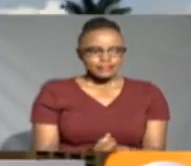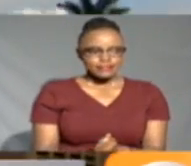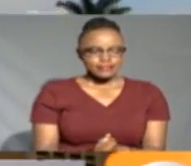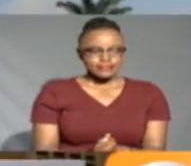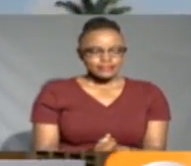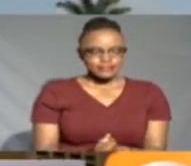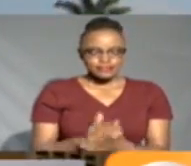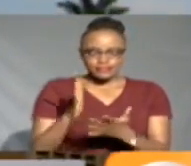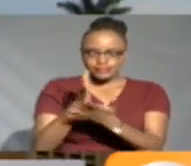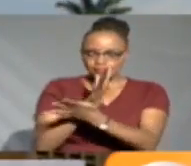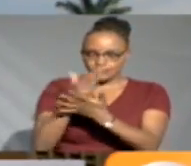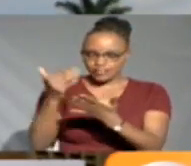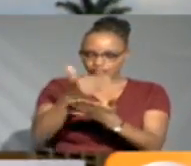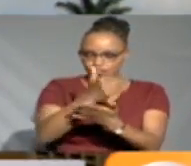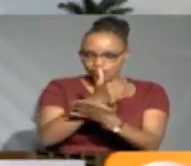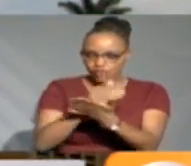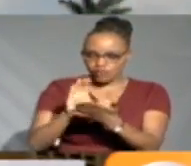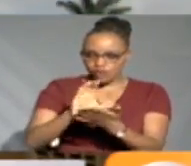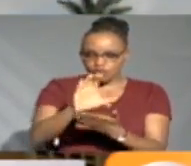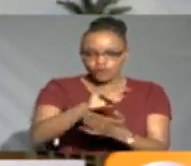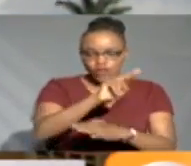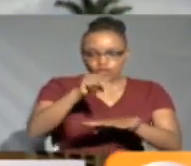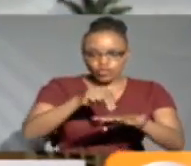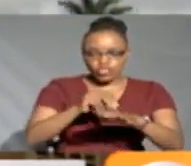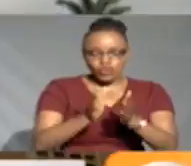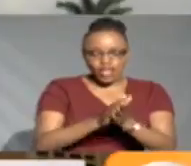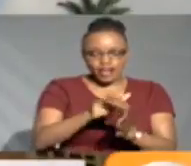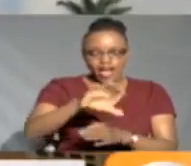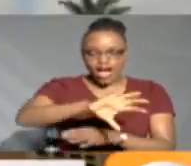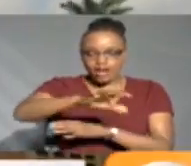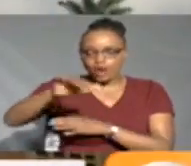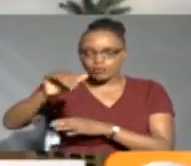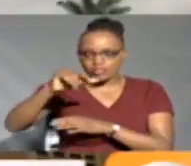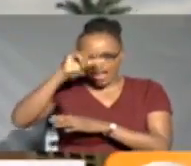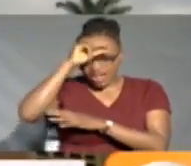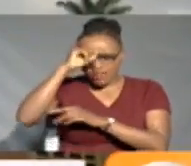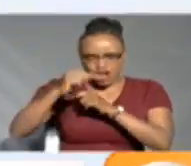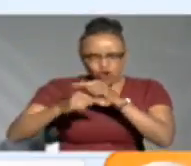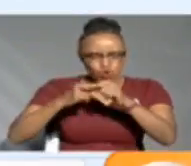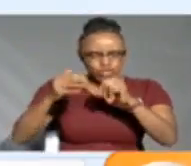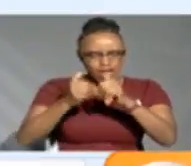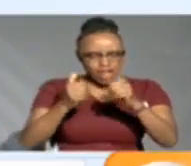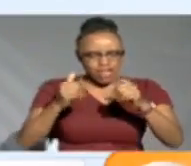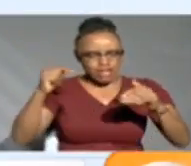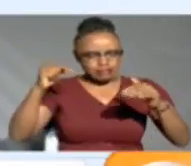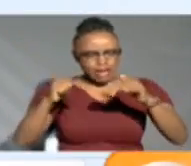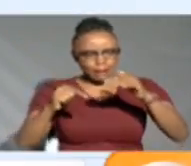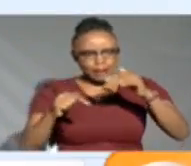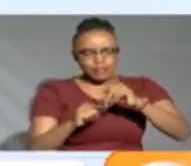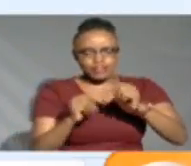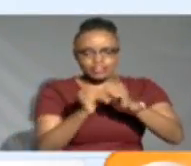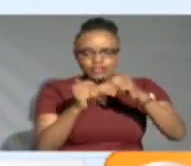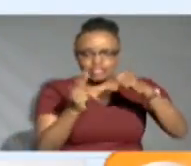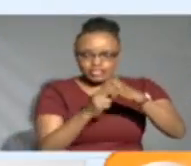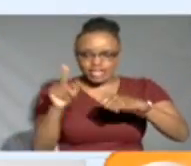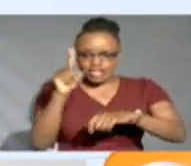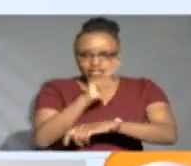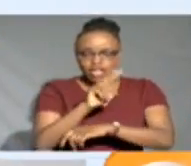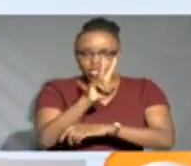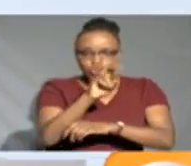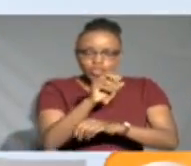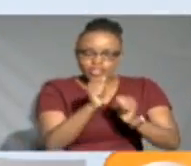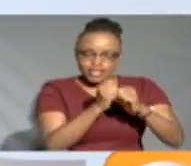The division of a revenue allocation to national and county governments is deepening by the day, 17 days into the